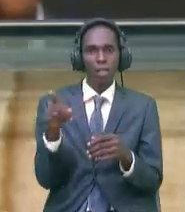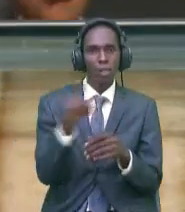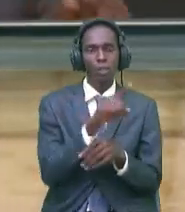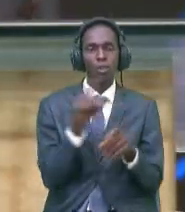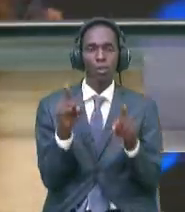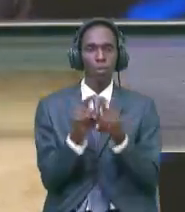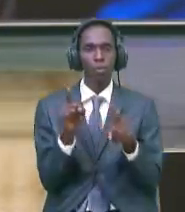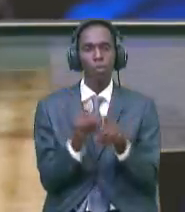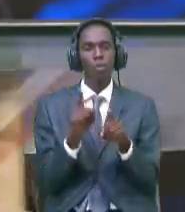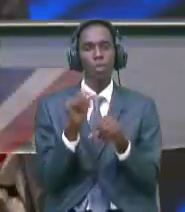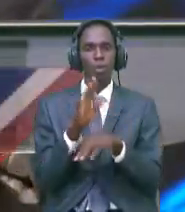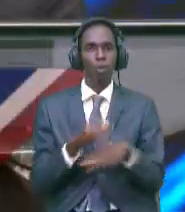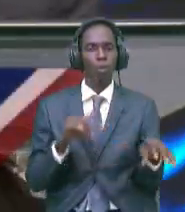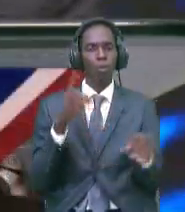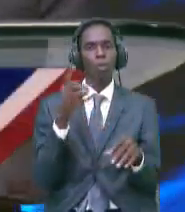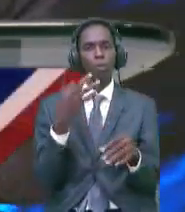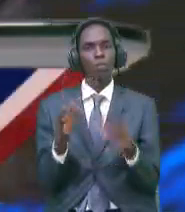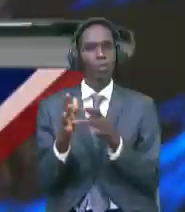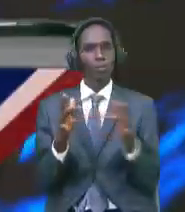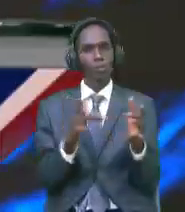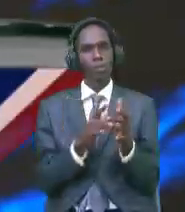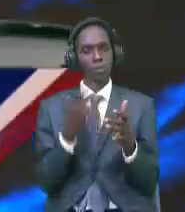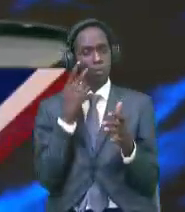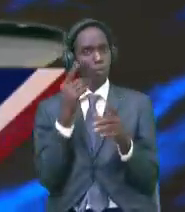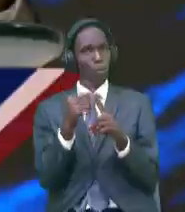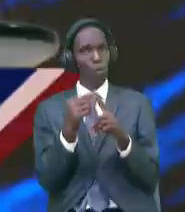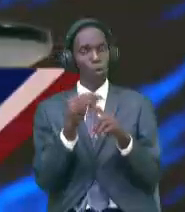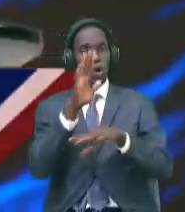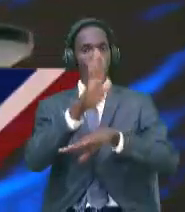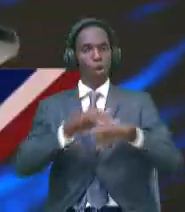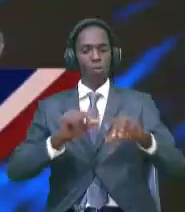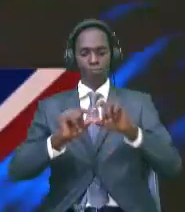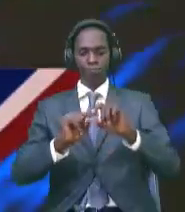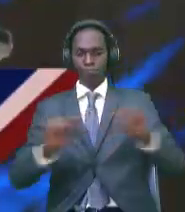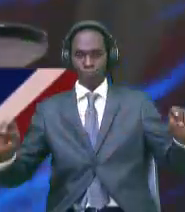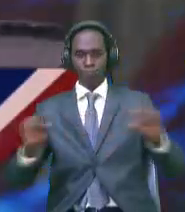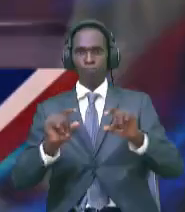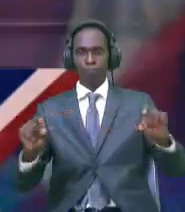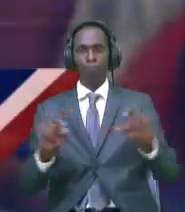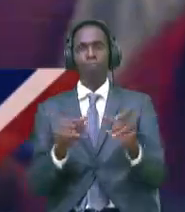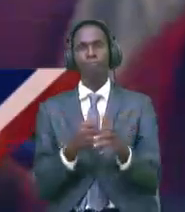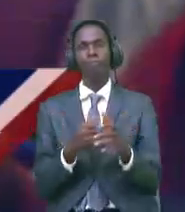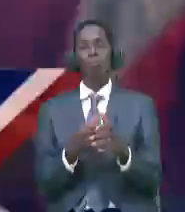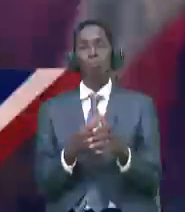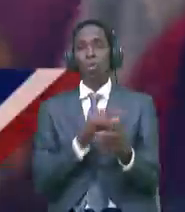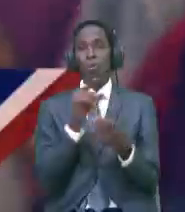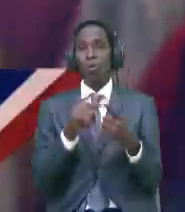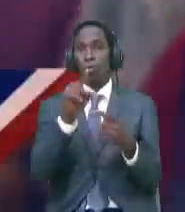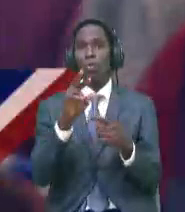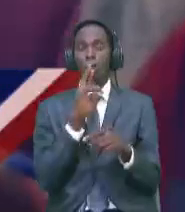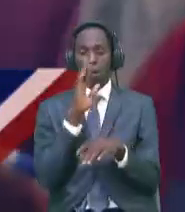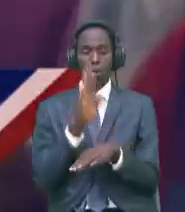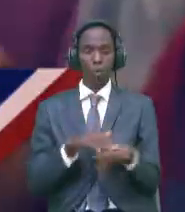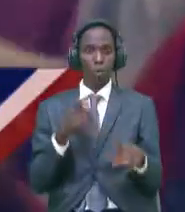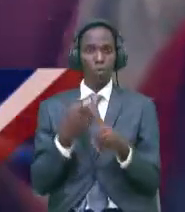of Jesus Christ. Underline that word call. You see, when we come to the Lord, it's because we've heard the